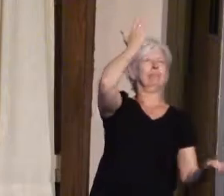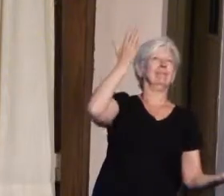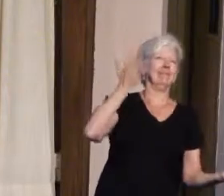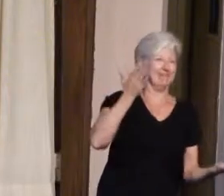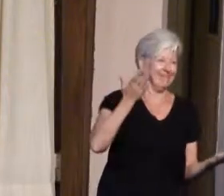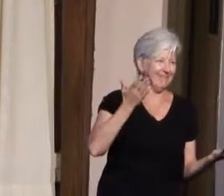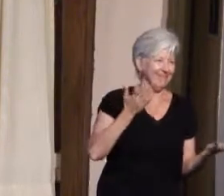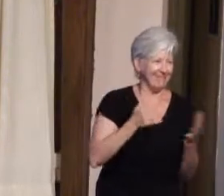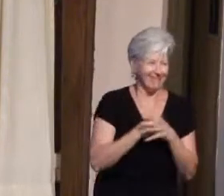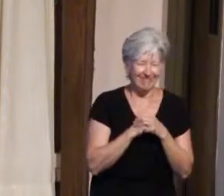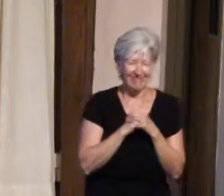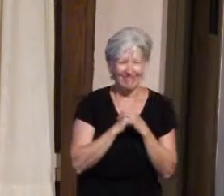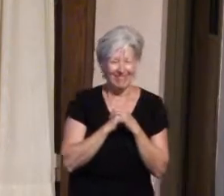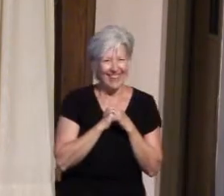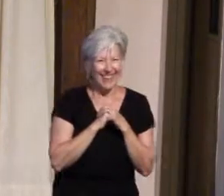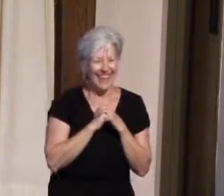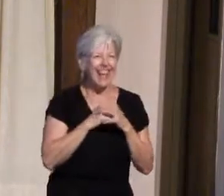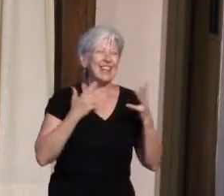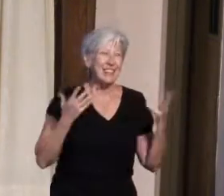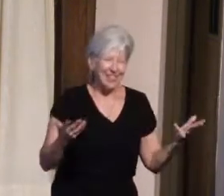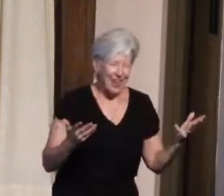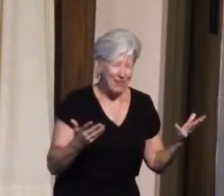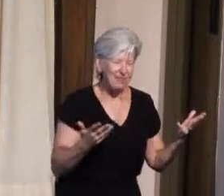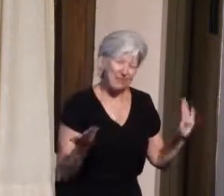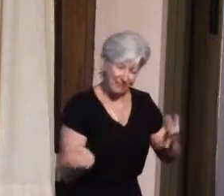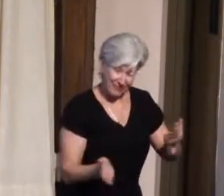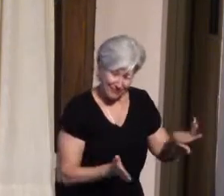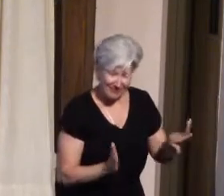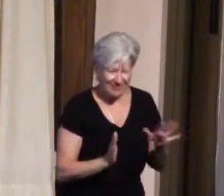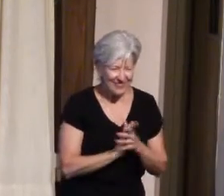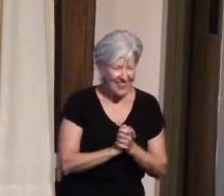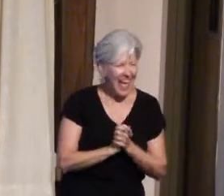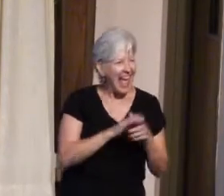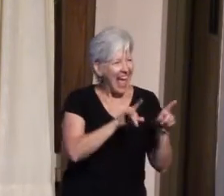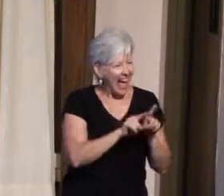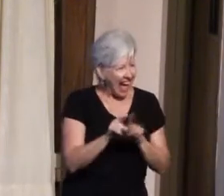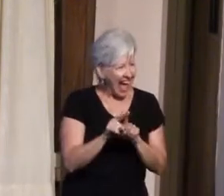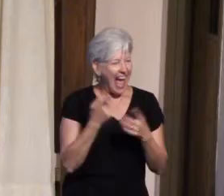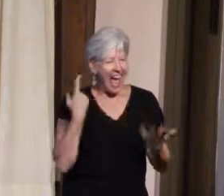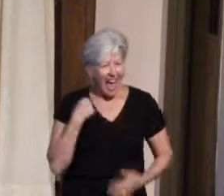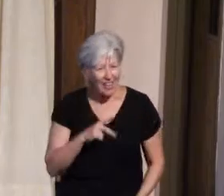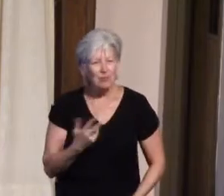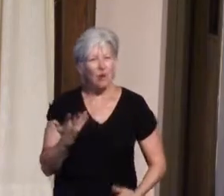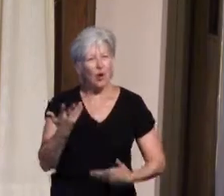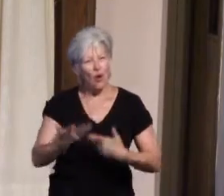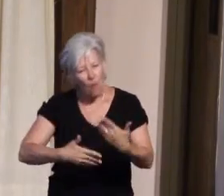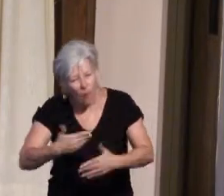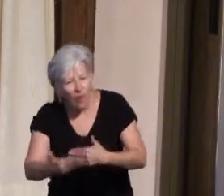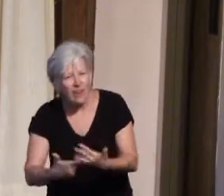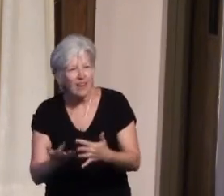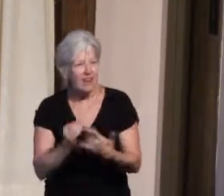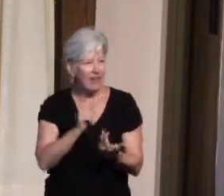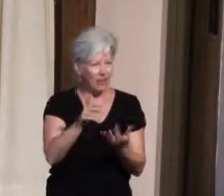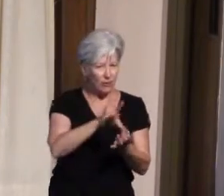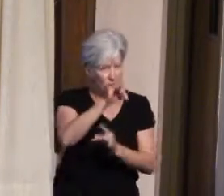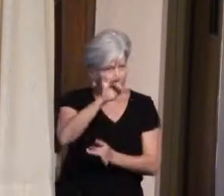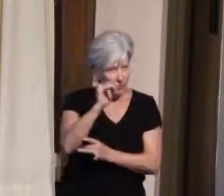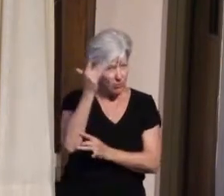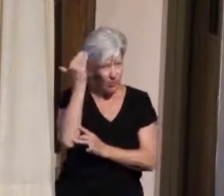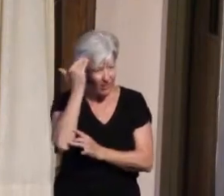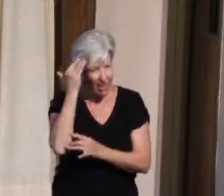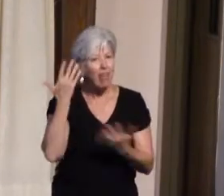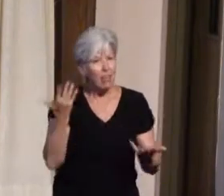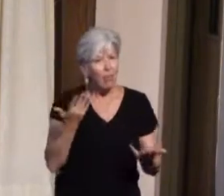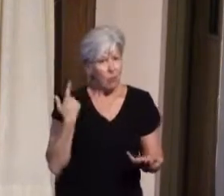So as we're working on our spiritual consciousness, there are opportunities for us to be upset with ourselves. And I invite you